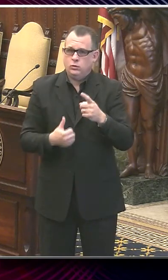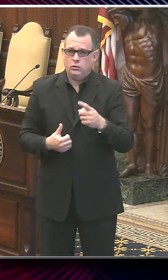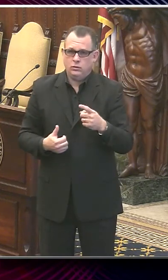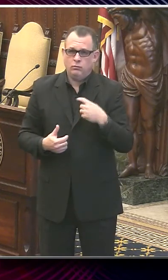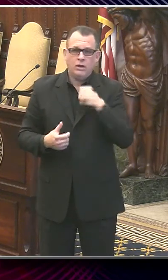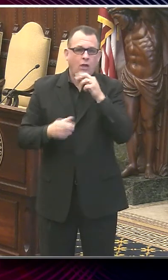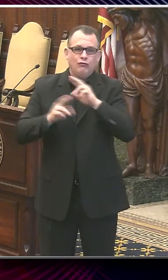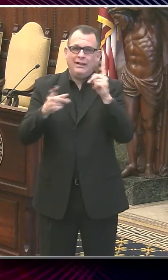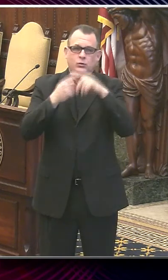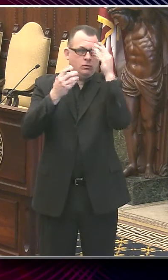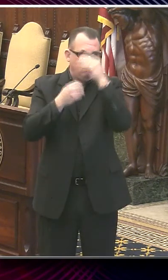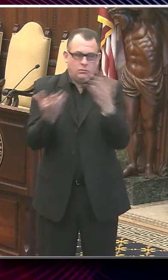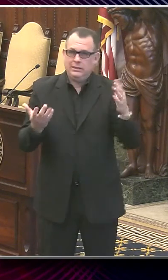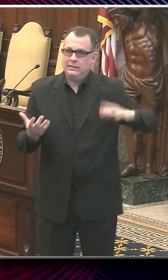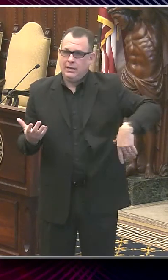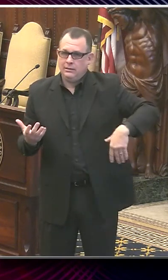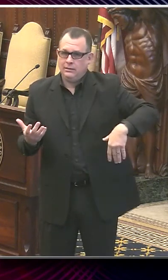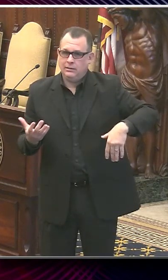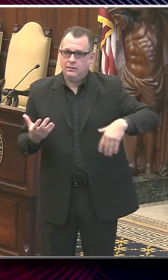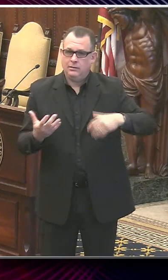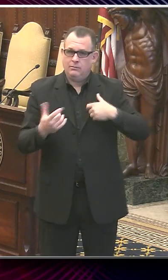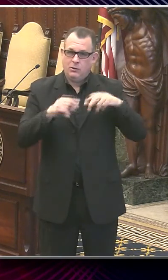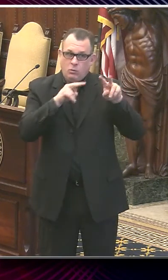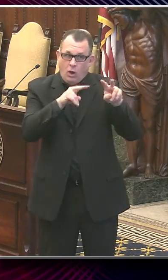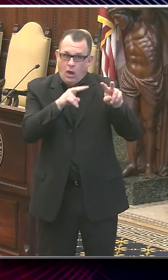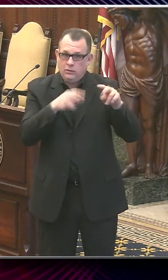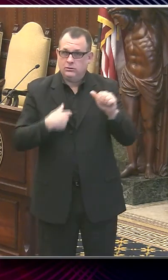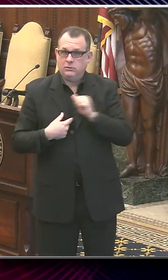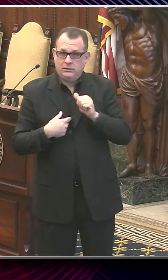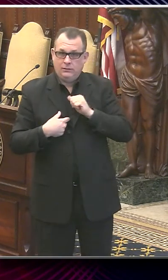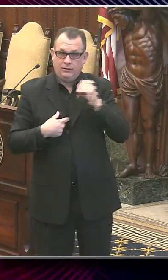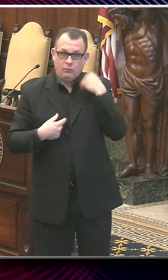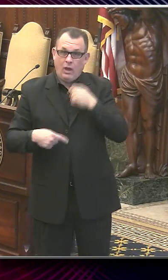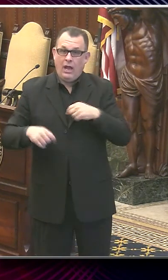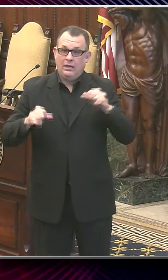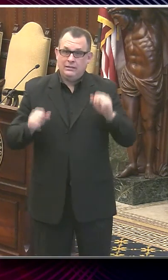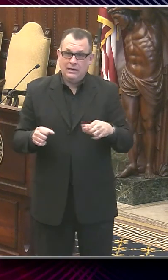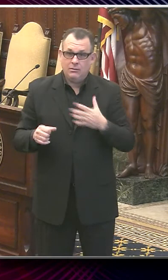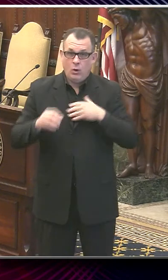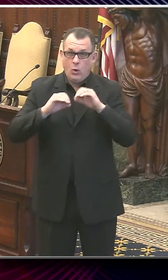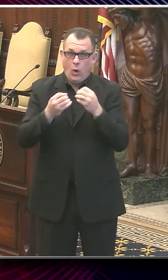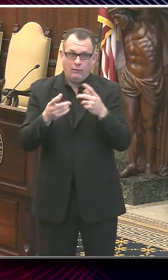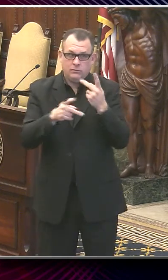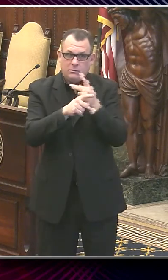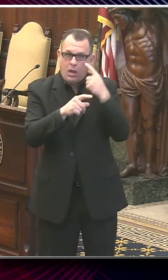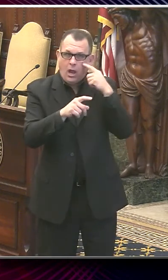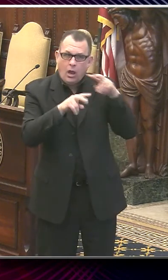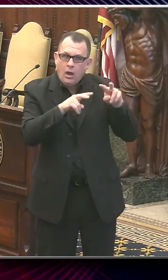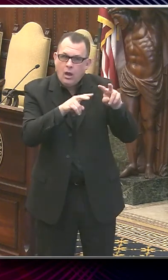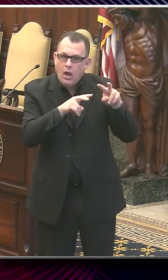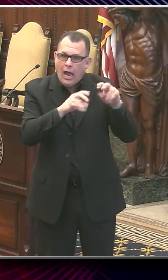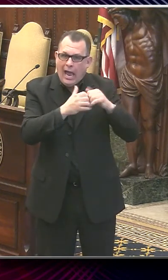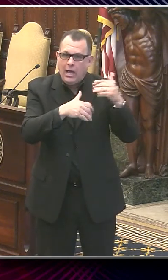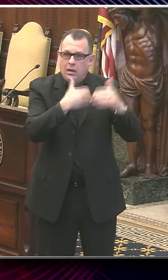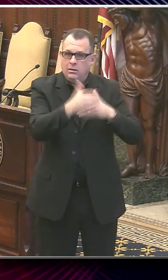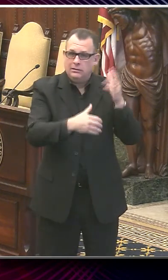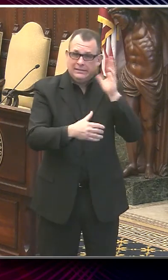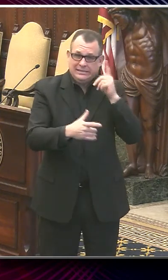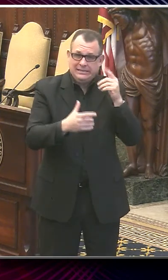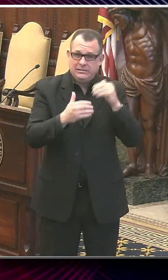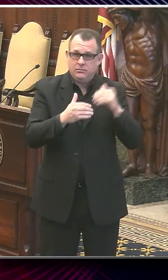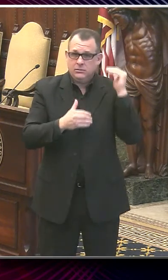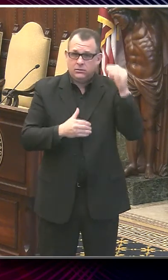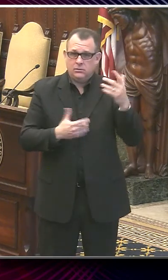yet. I've been watching the case myself when I can in my office. It seems overwhelming that the prosecution